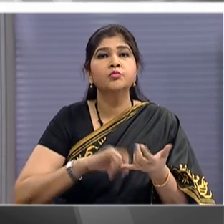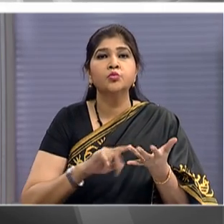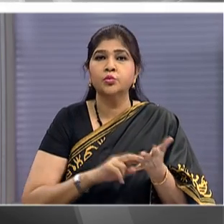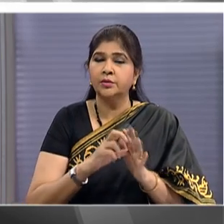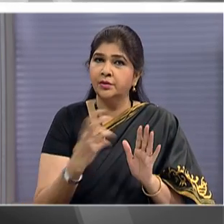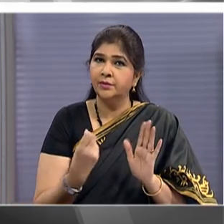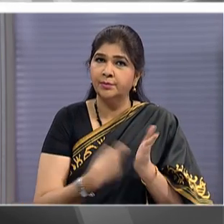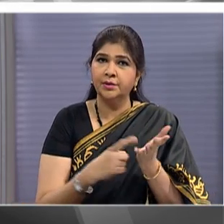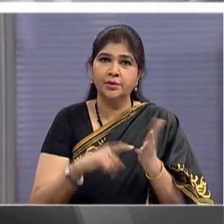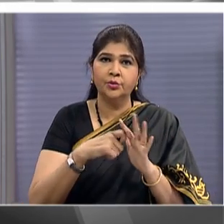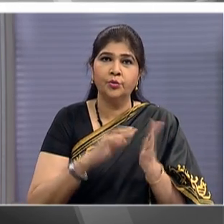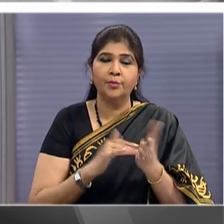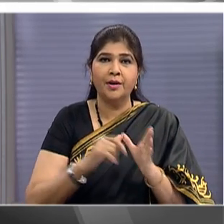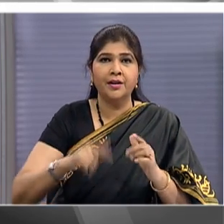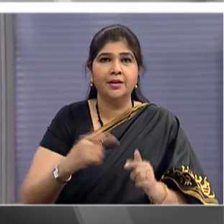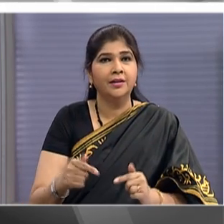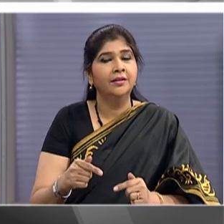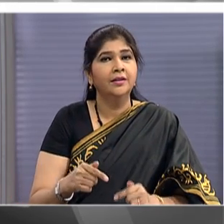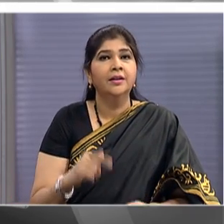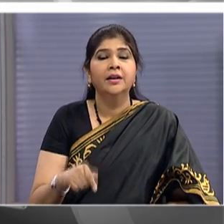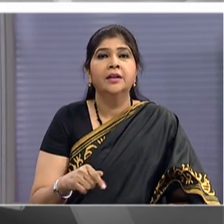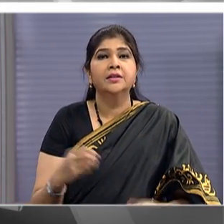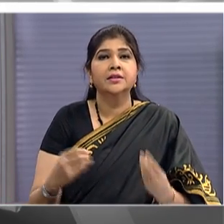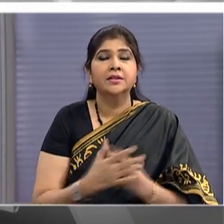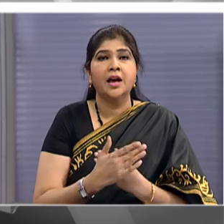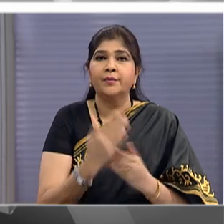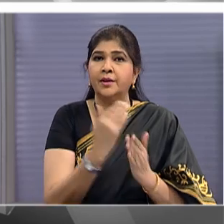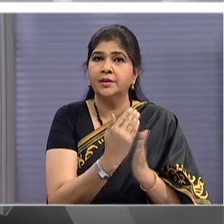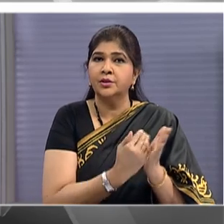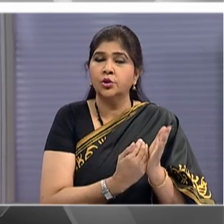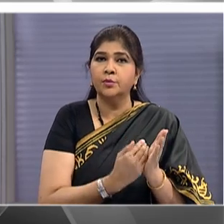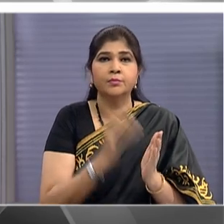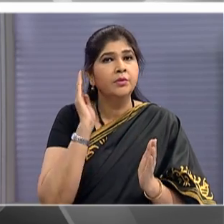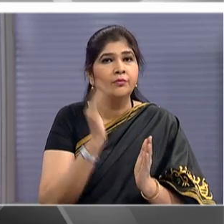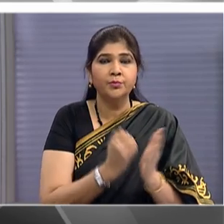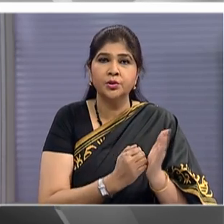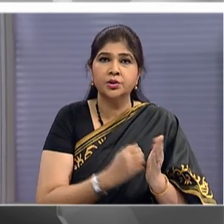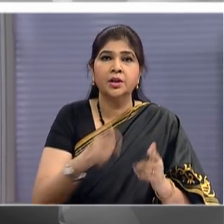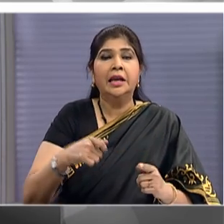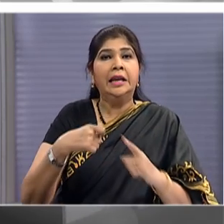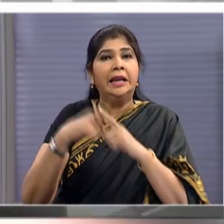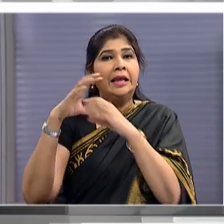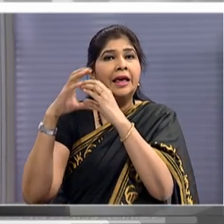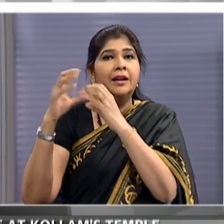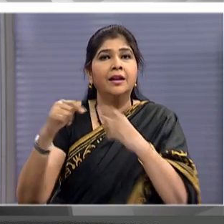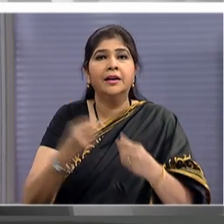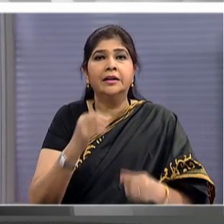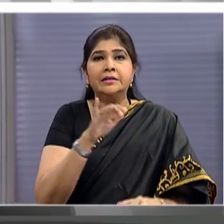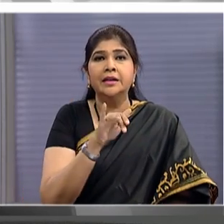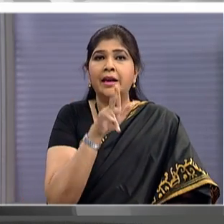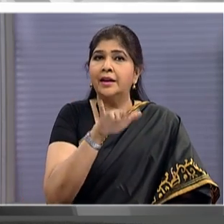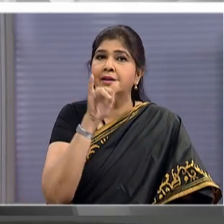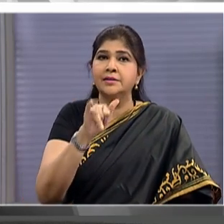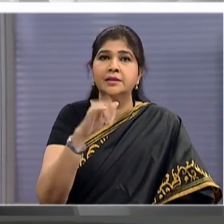with me is Sonia once again. Let's begin with our top story. In Kerala, at least 86 people